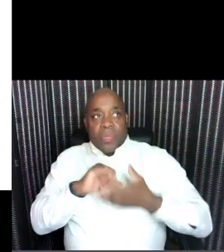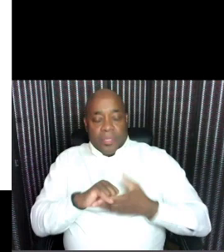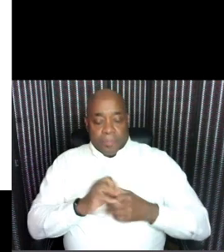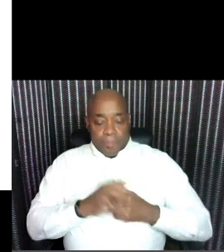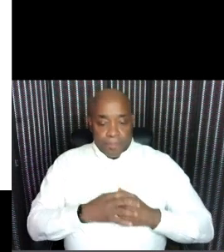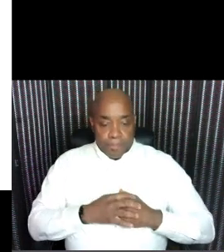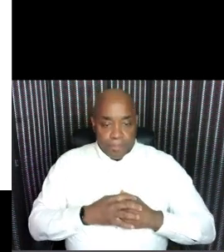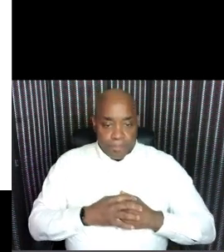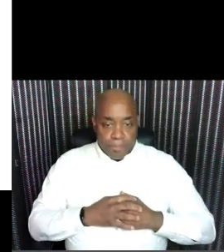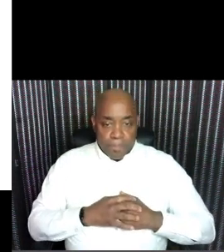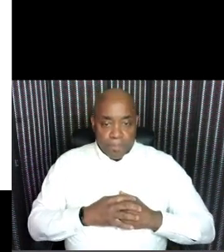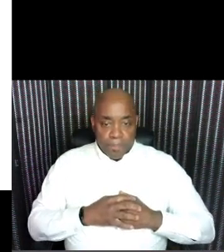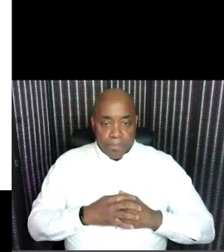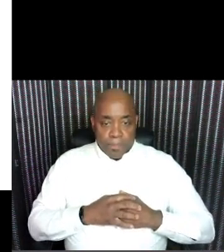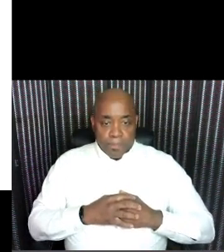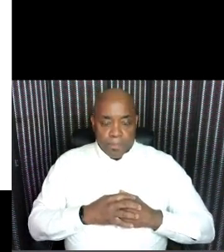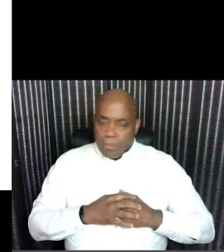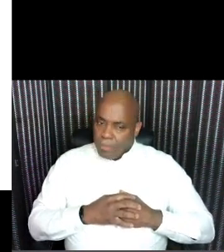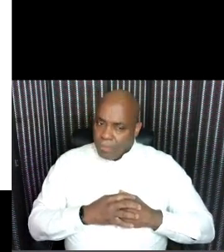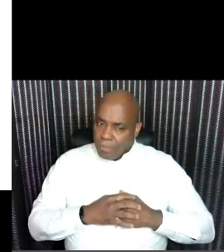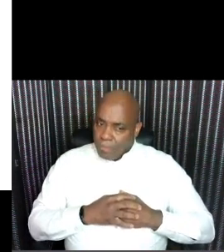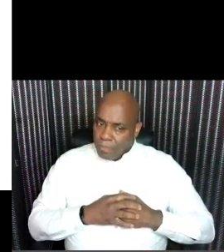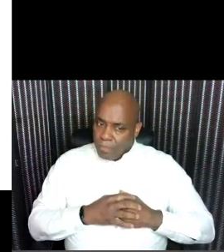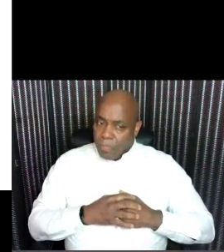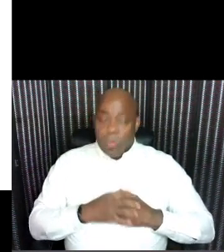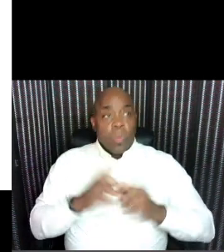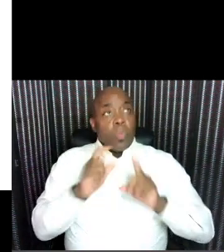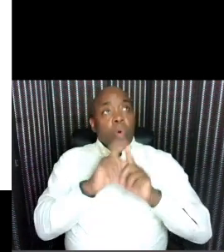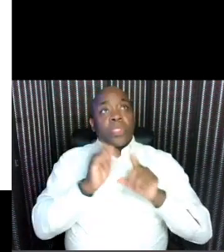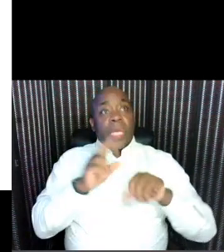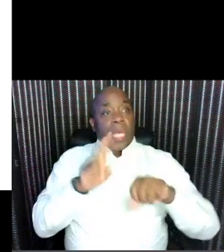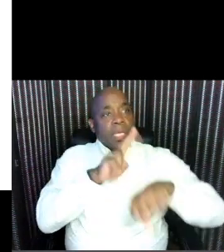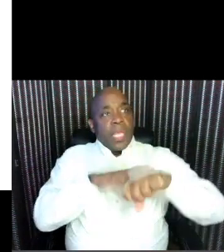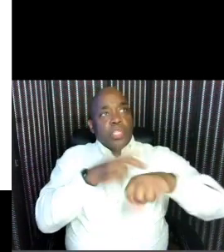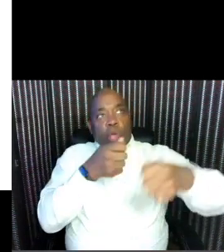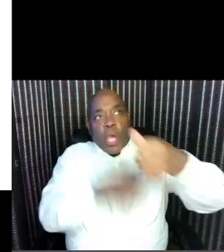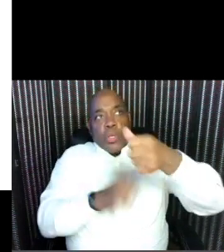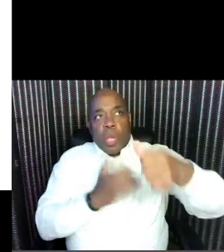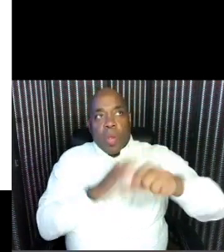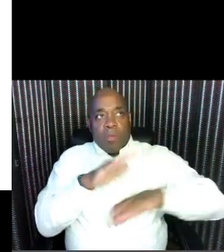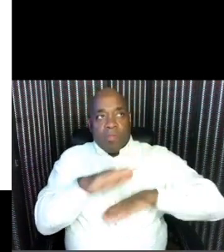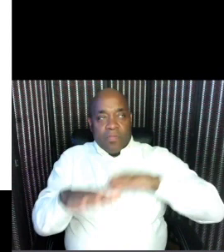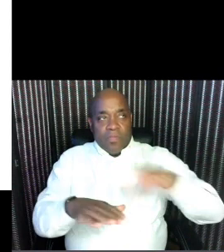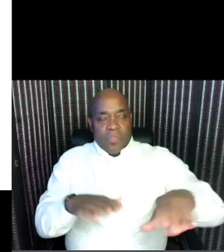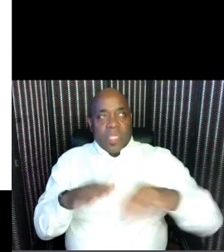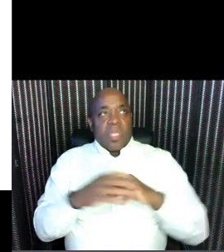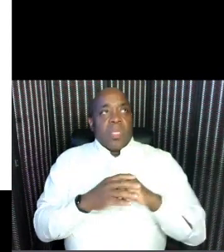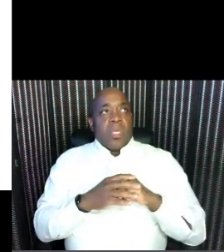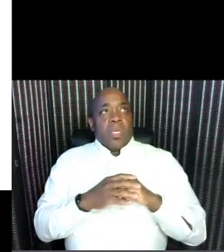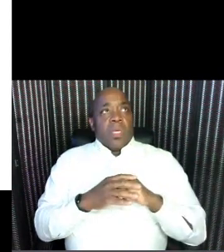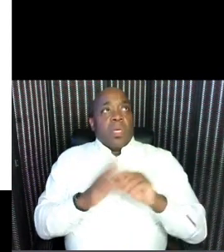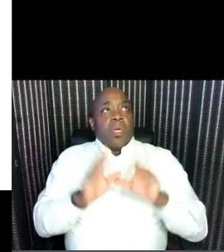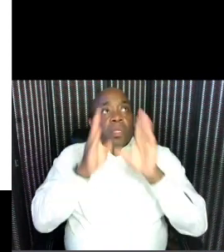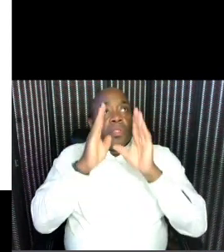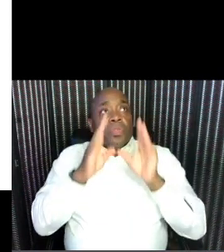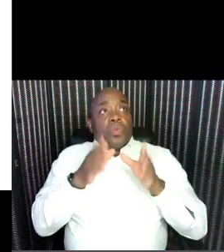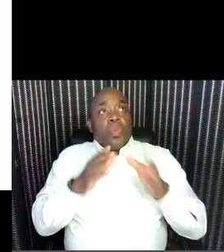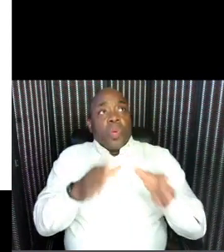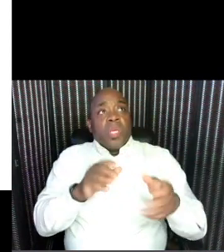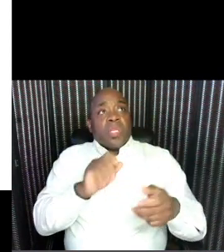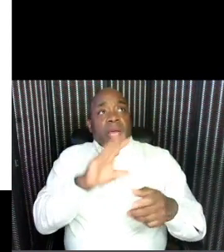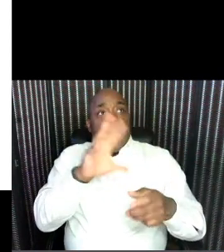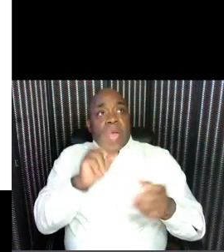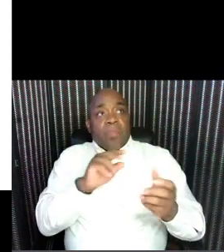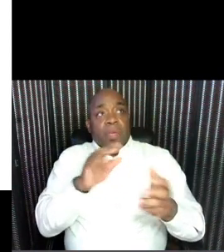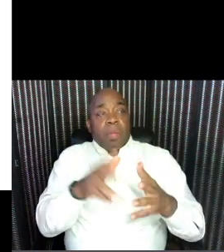Works like A Nation Under Our Feet call attention to the ways African-Americans approach the question of